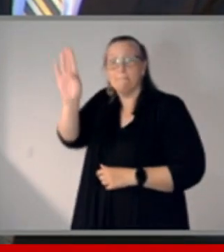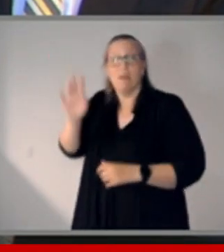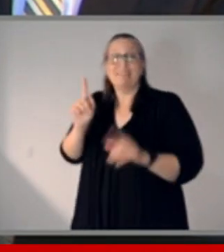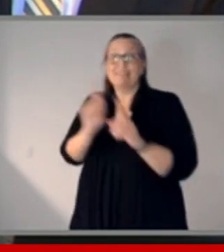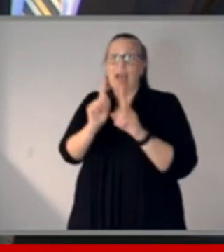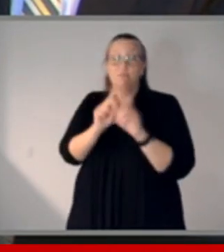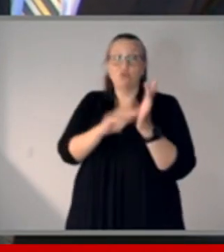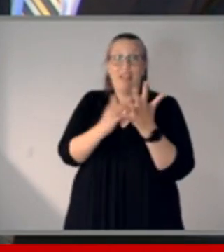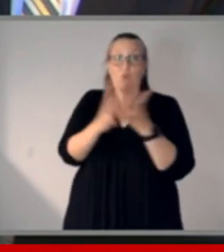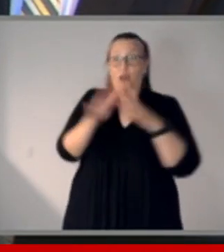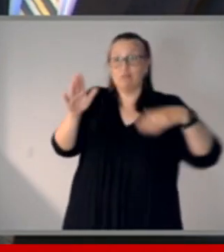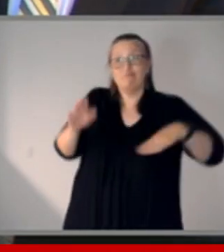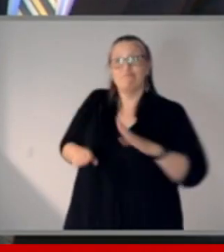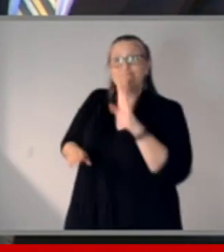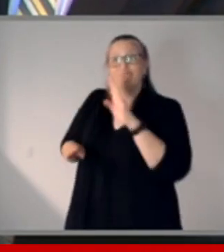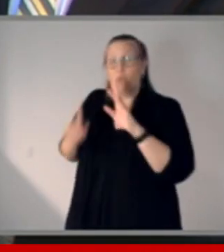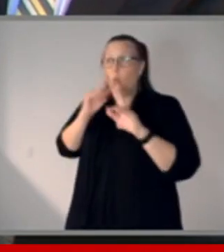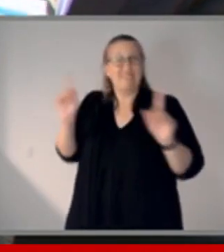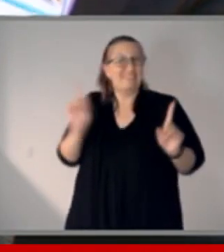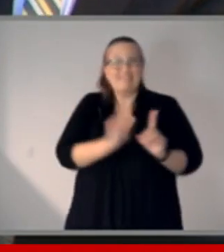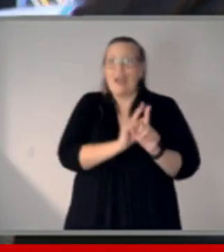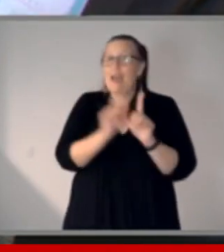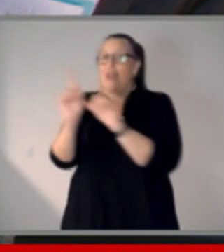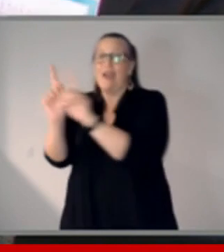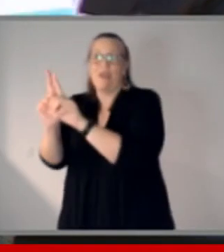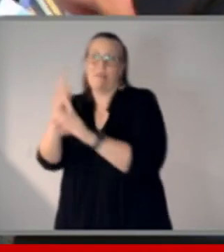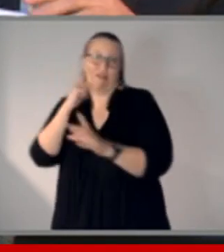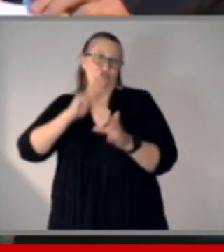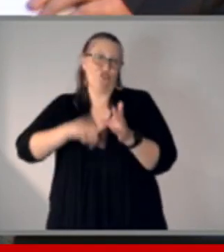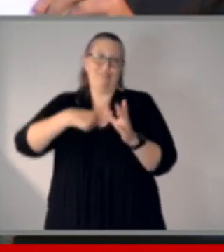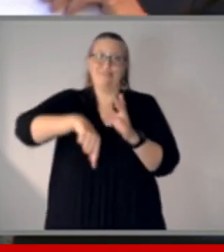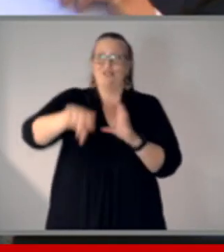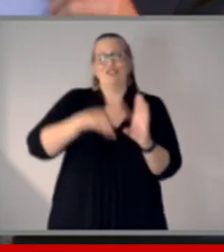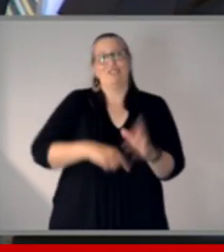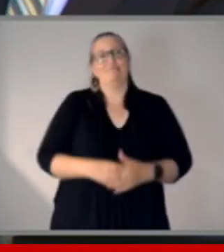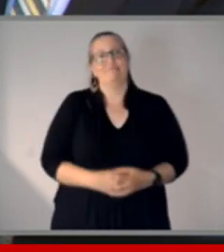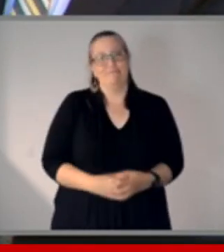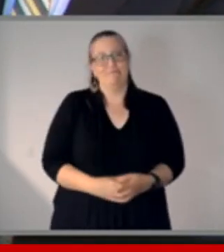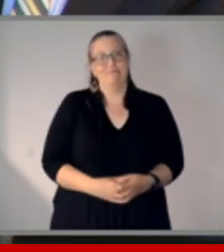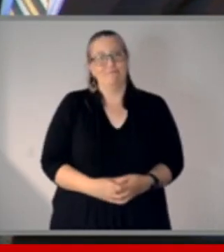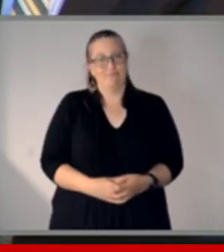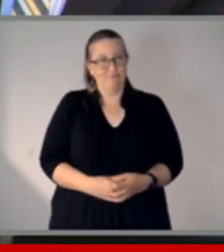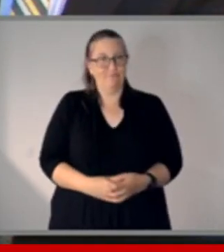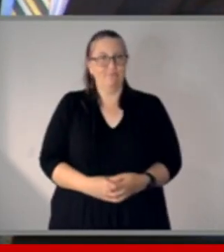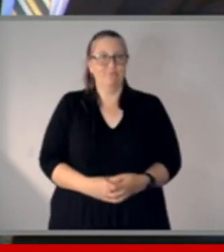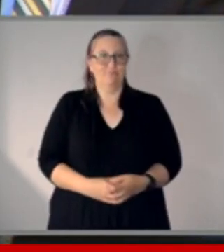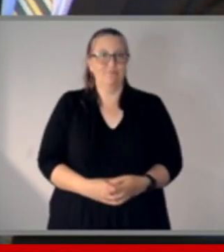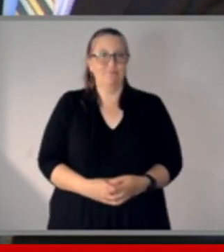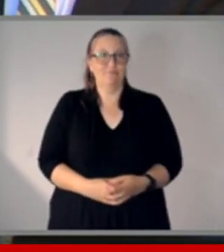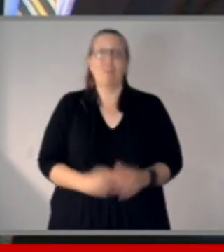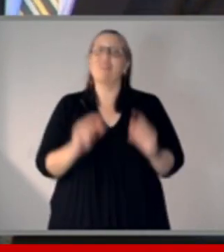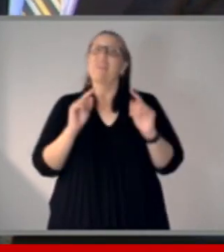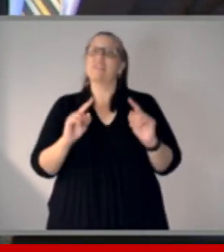in Victoria last year. Just go to the next slide, please. The contrast, and this is a really important point,